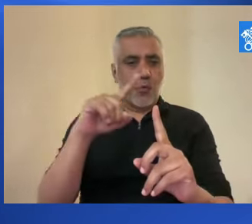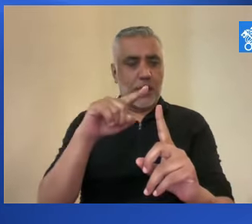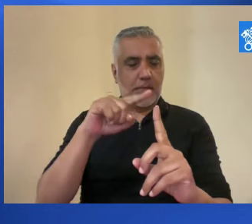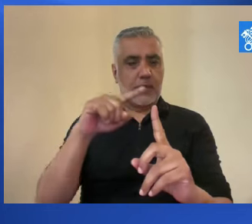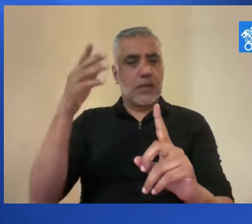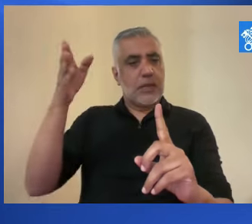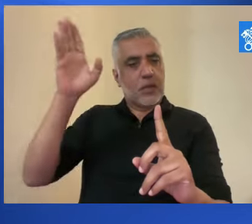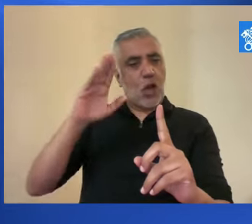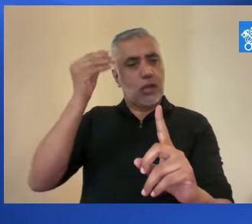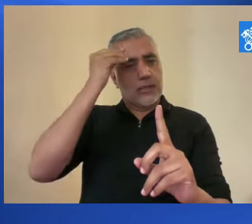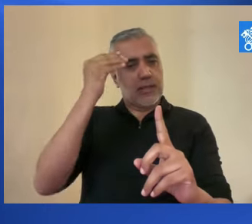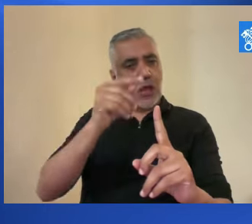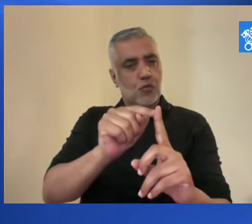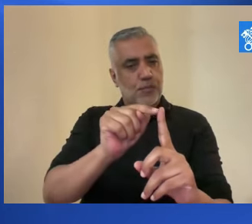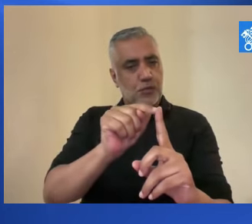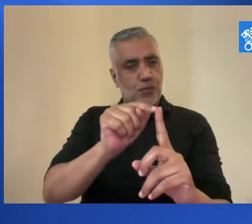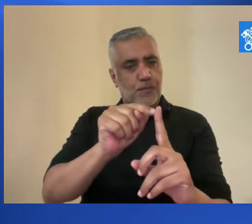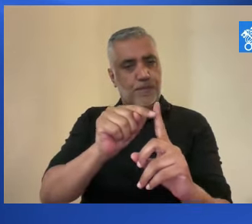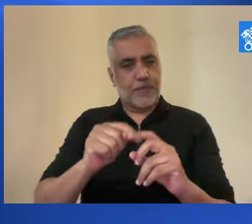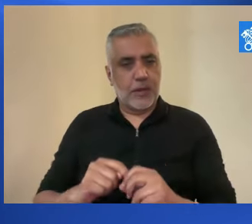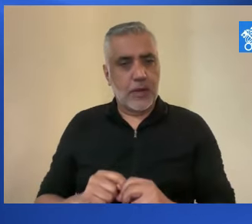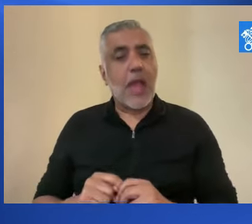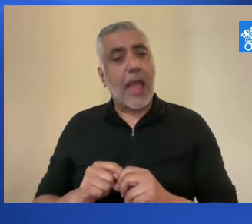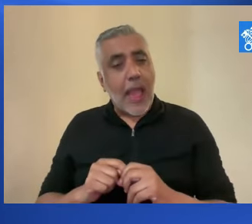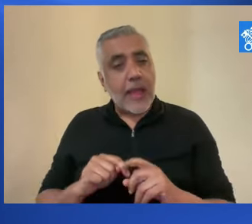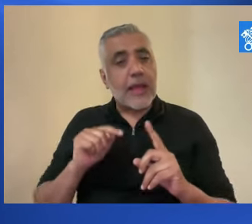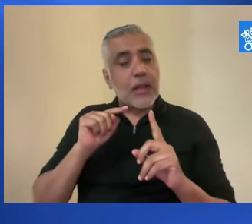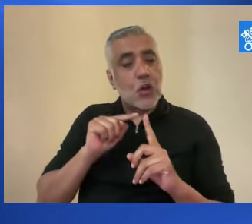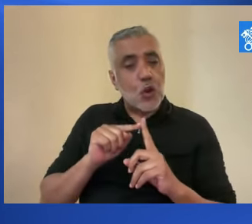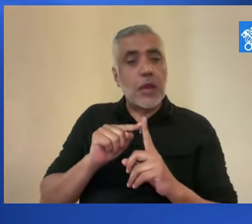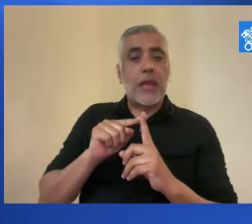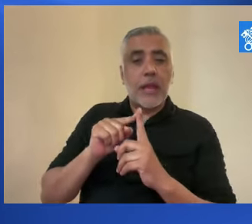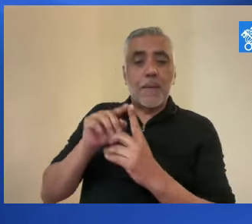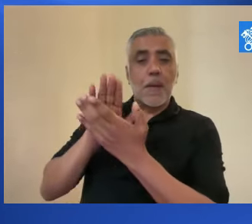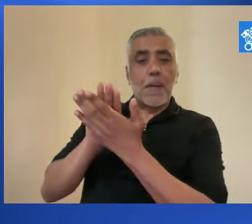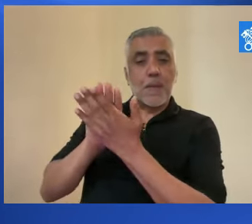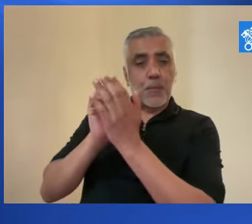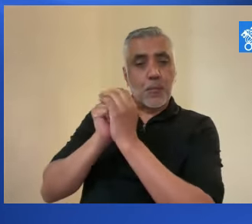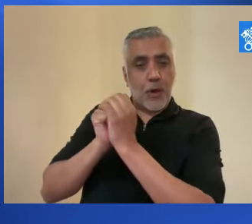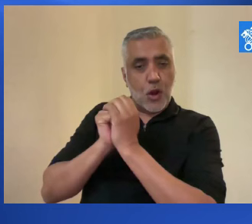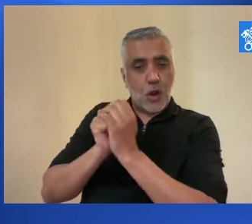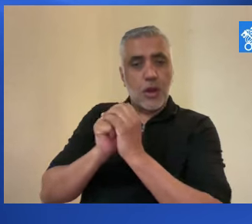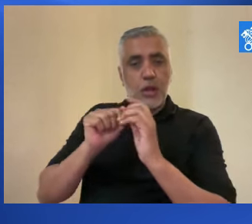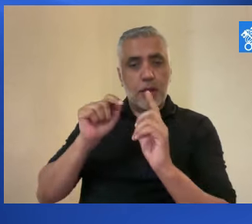And in her hymn of prayer, the Magnificat, it is indeed this wonder that stands out.